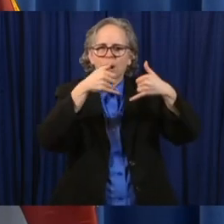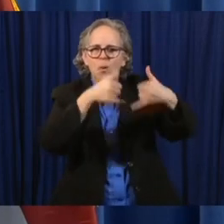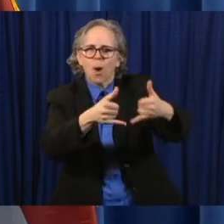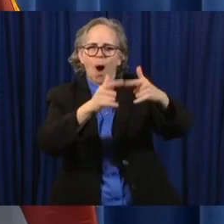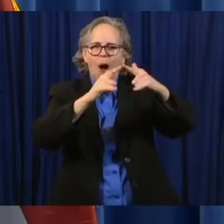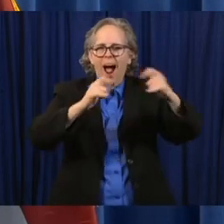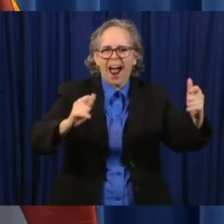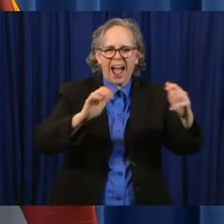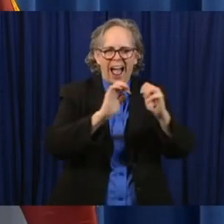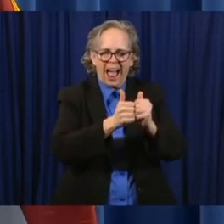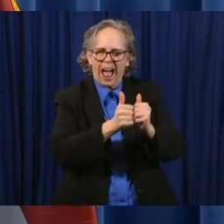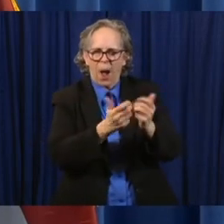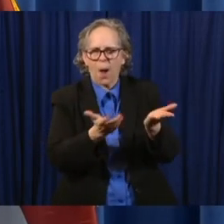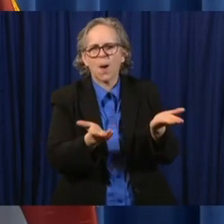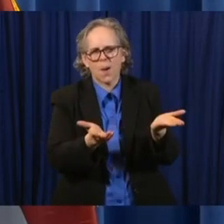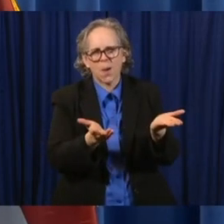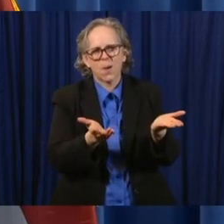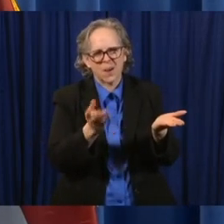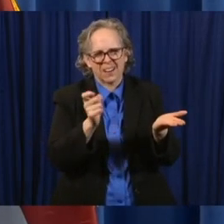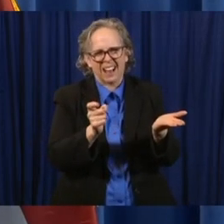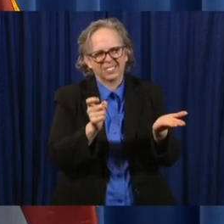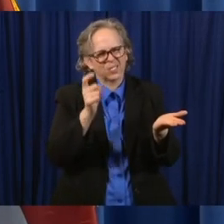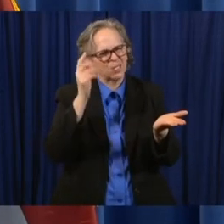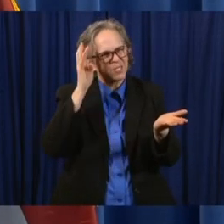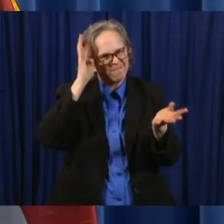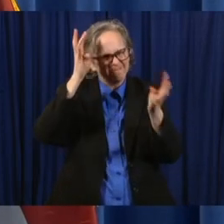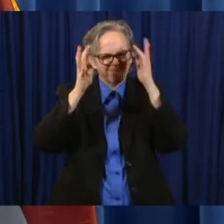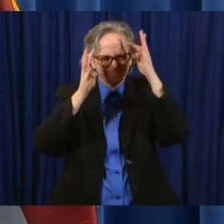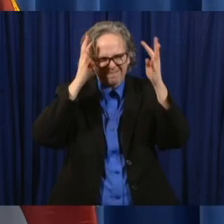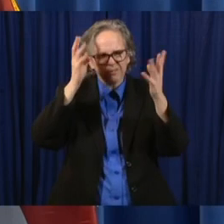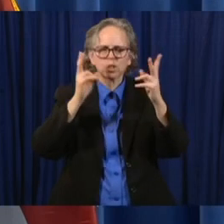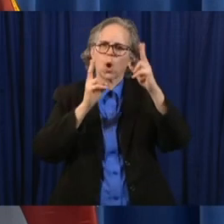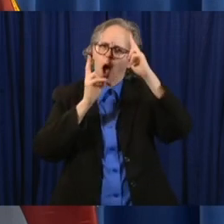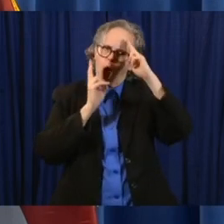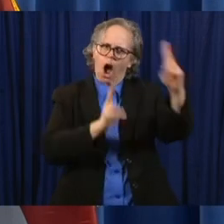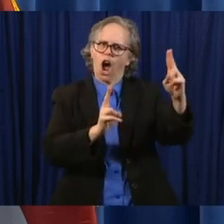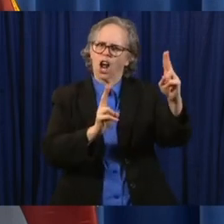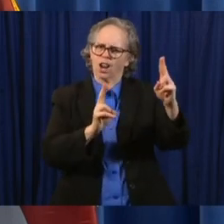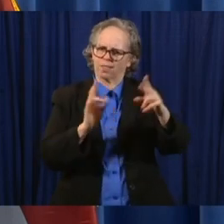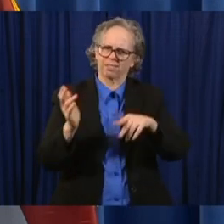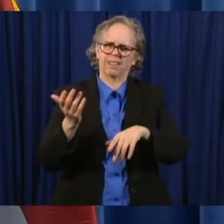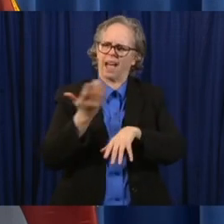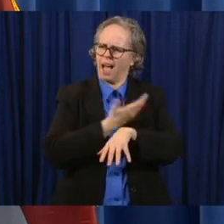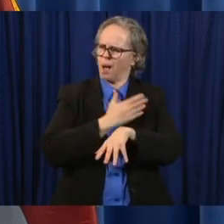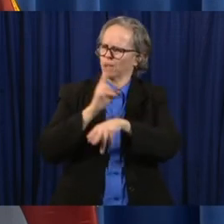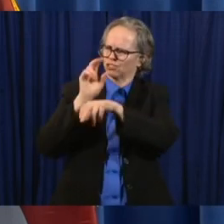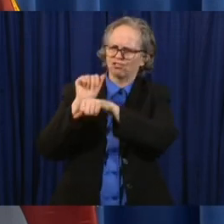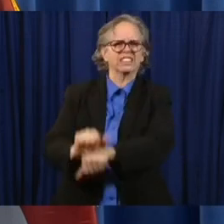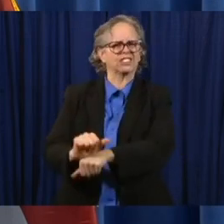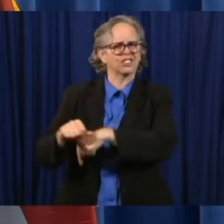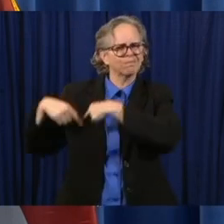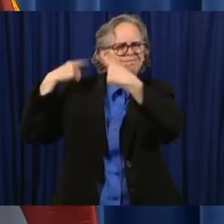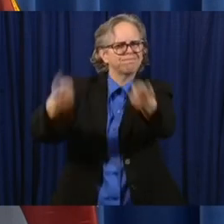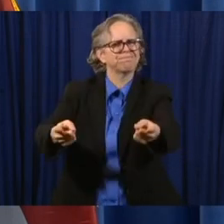they try to in some way honor the students and in some way